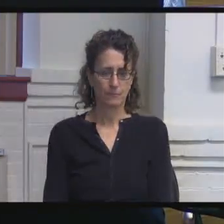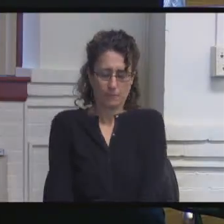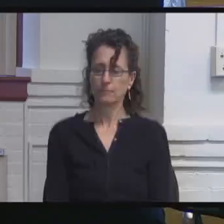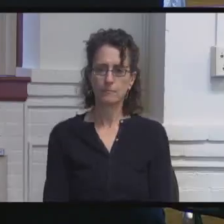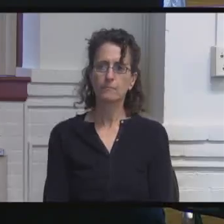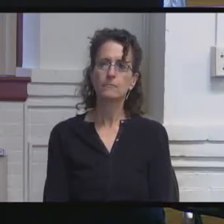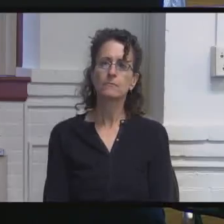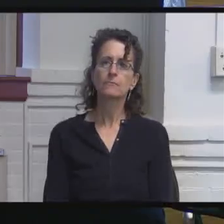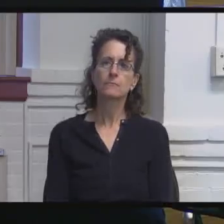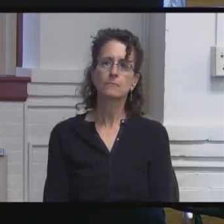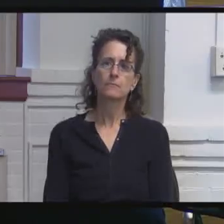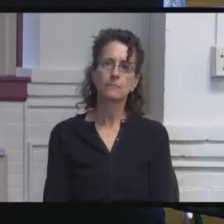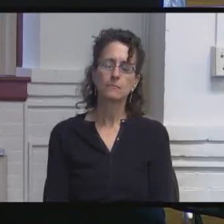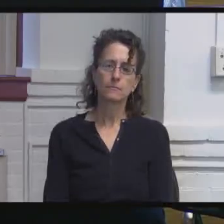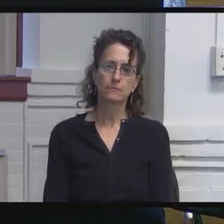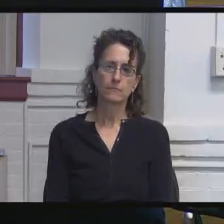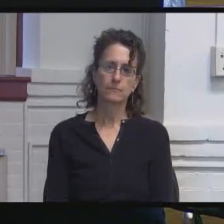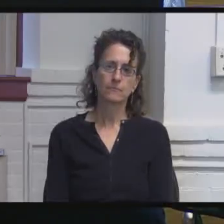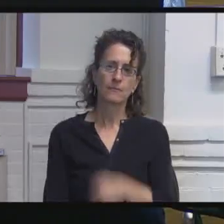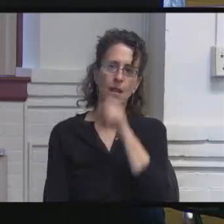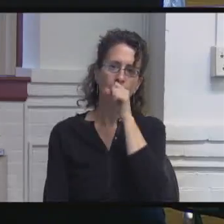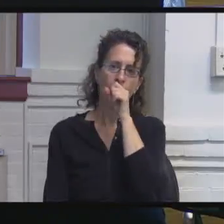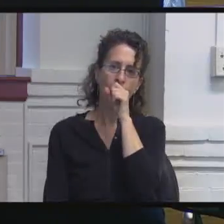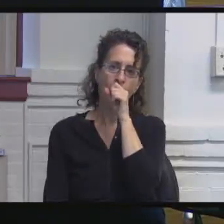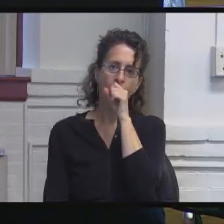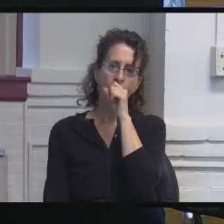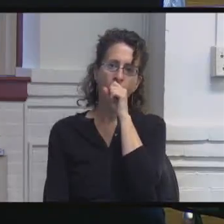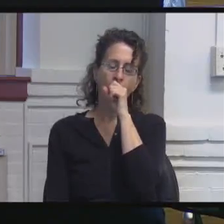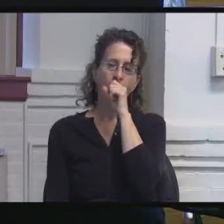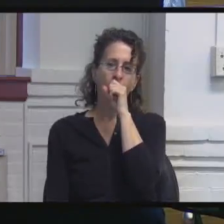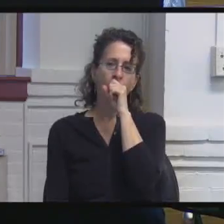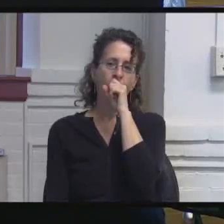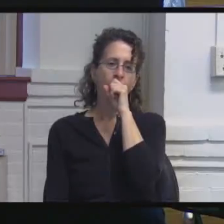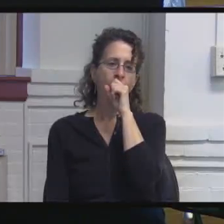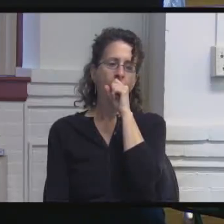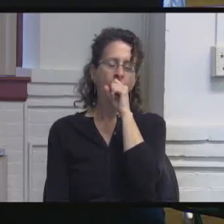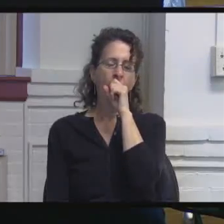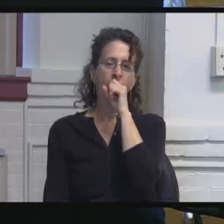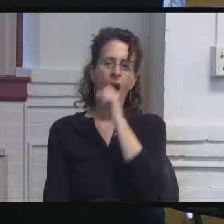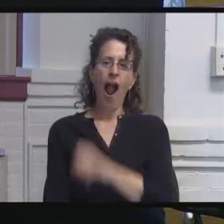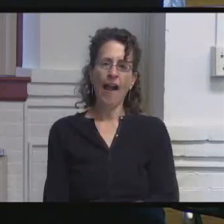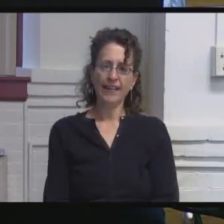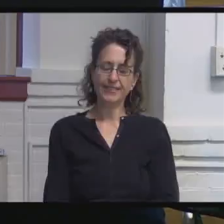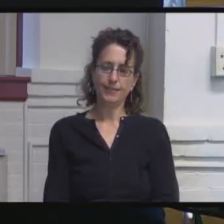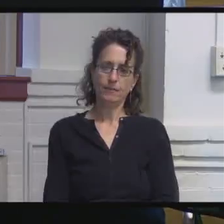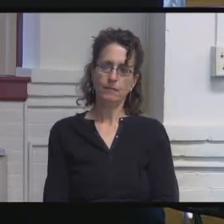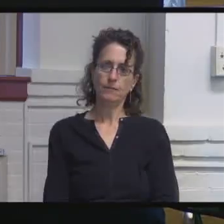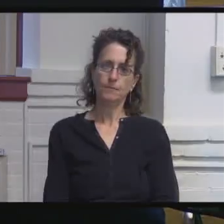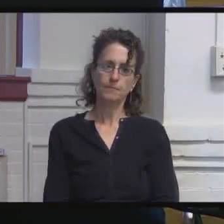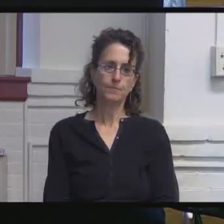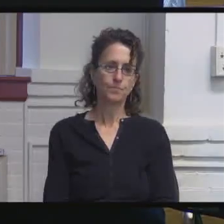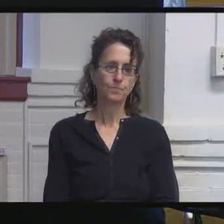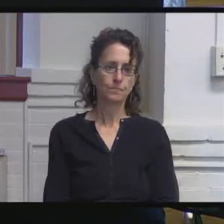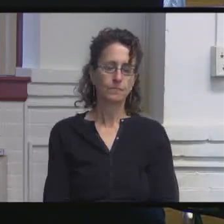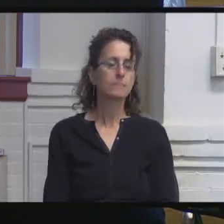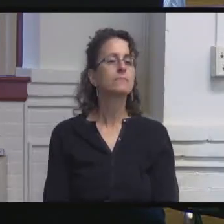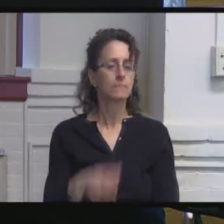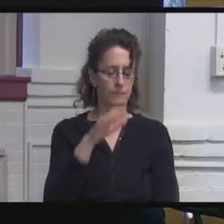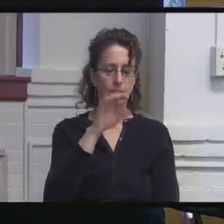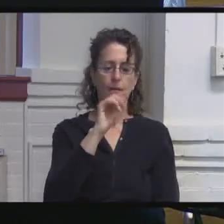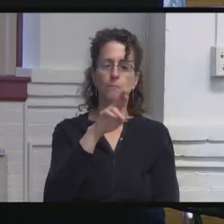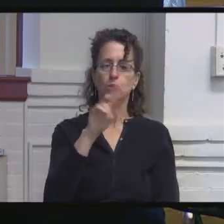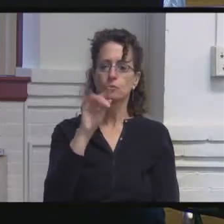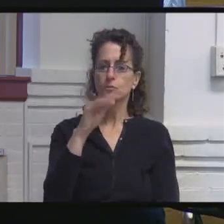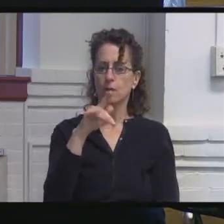I think I'm going to do two. So, okay. This is you? Yeah, that's fine. And so, Mr. Dodge has a